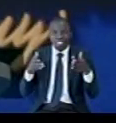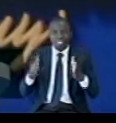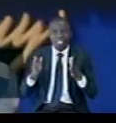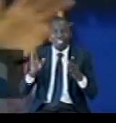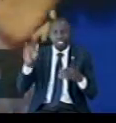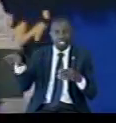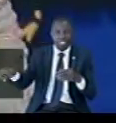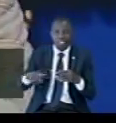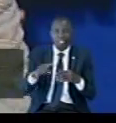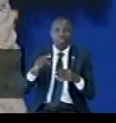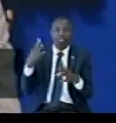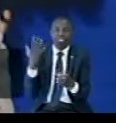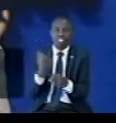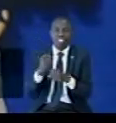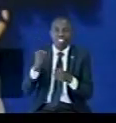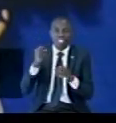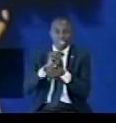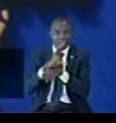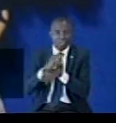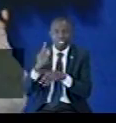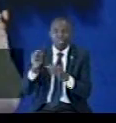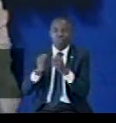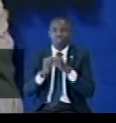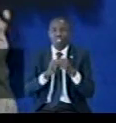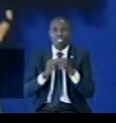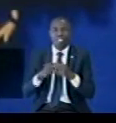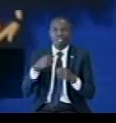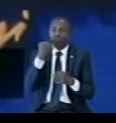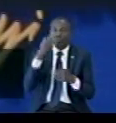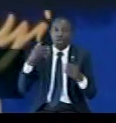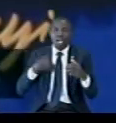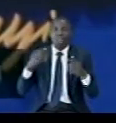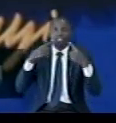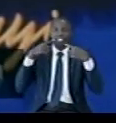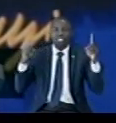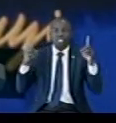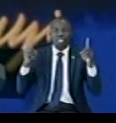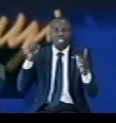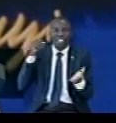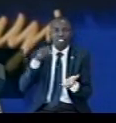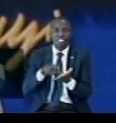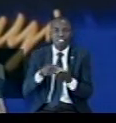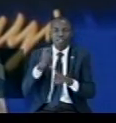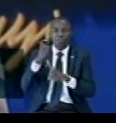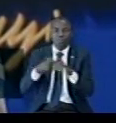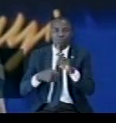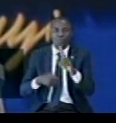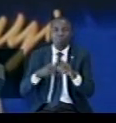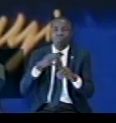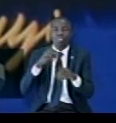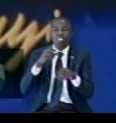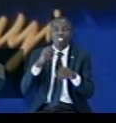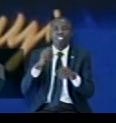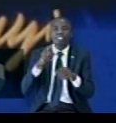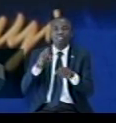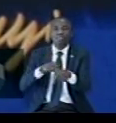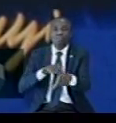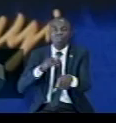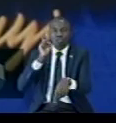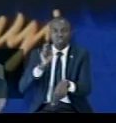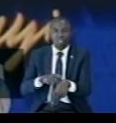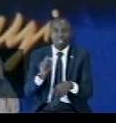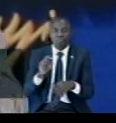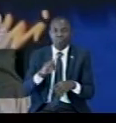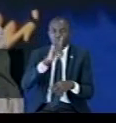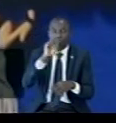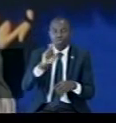take counsel together. Who has declared this from ancient time?